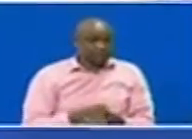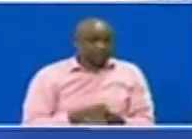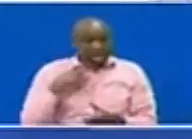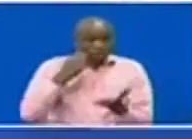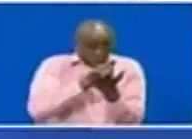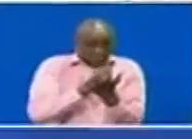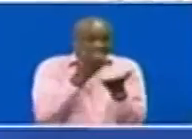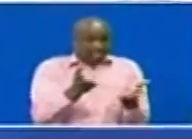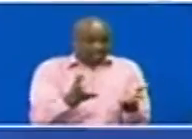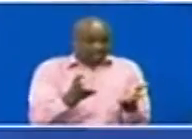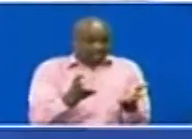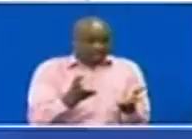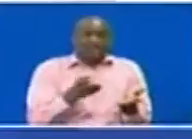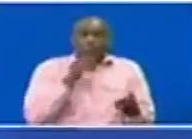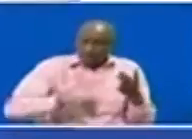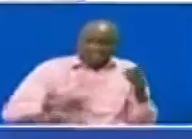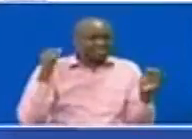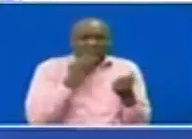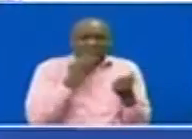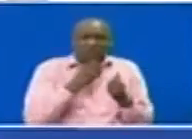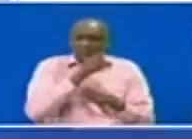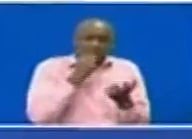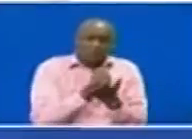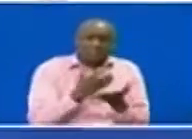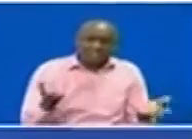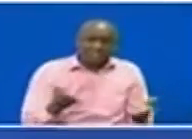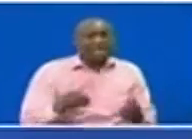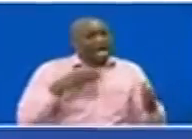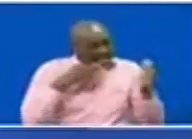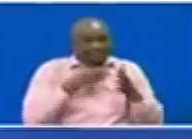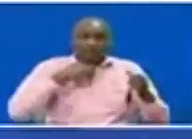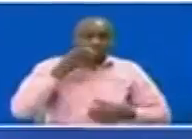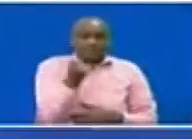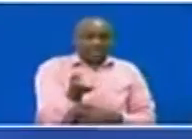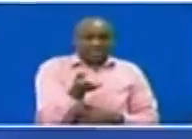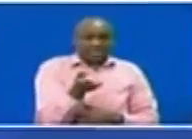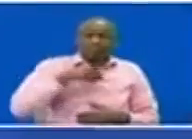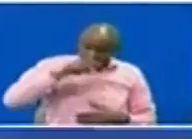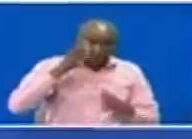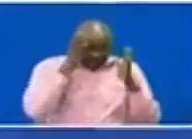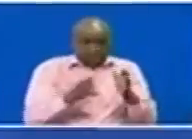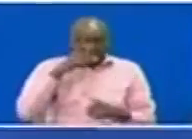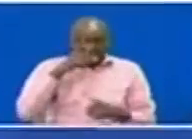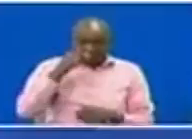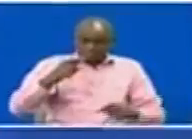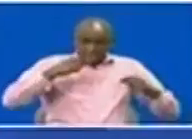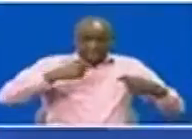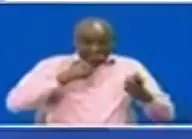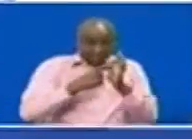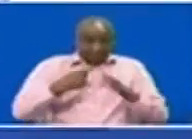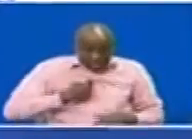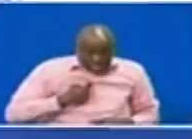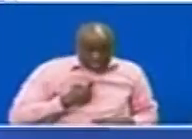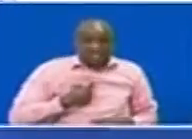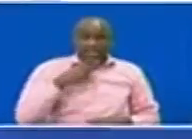about these audits, lifestyle audits. Mm-hmm. What is so difficult about the EACC picking a person like Kembi Gitura and telling them, the same